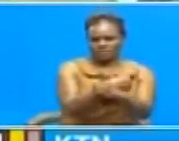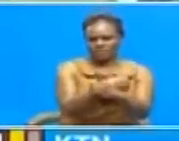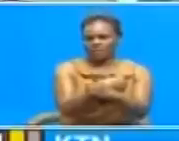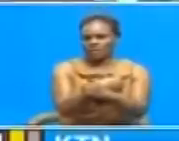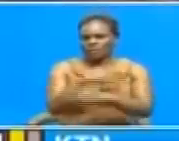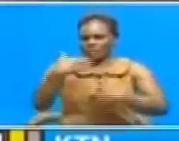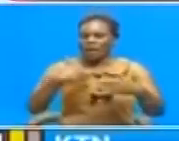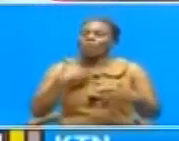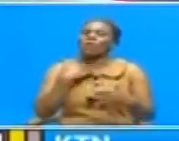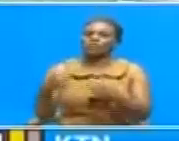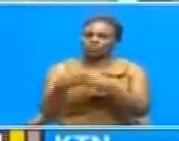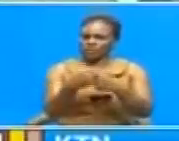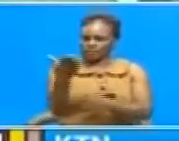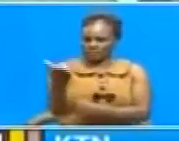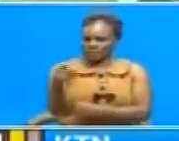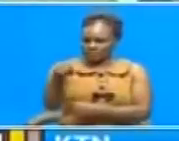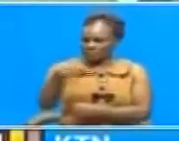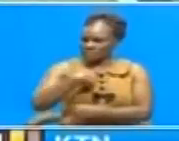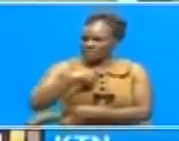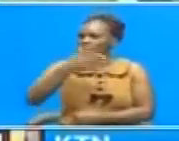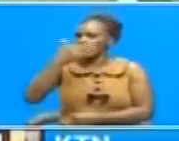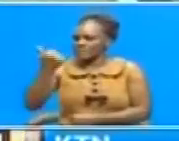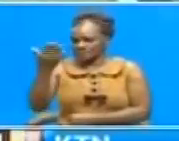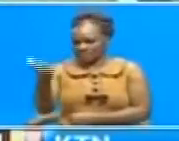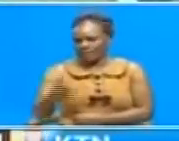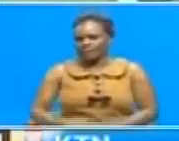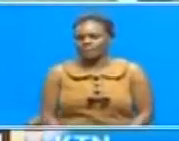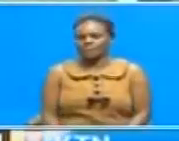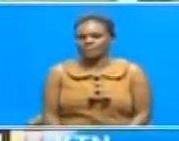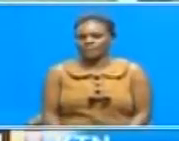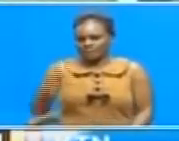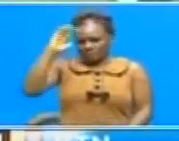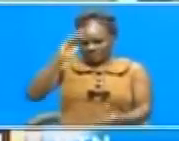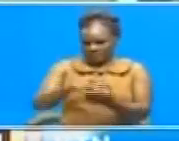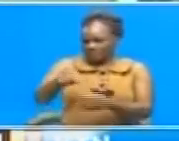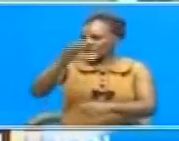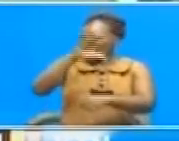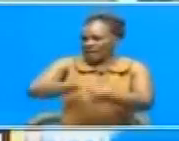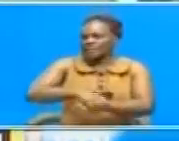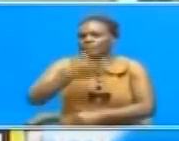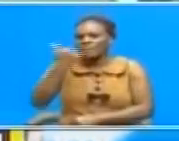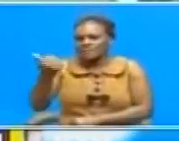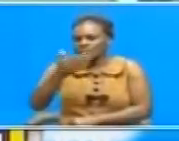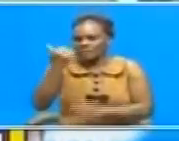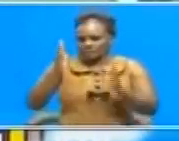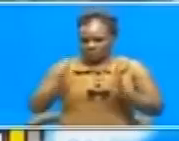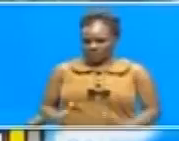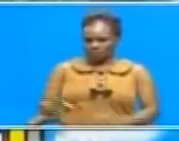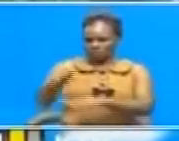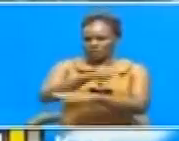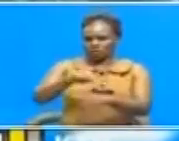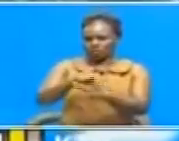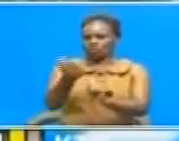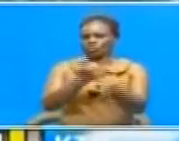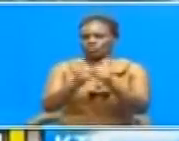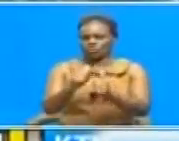players there, I want to challenge them. So I want to be the best stopper in the league. And they believe they have taken the best stopper in the national team.